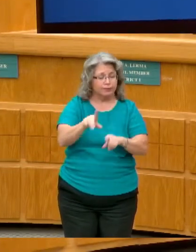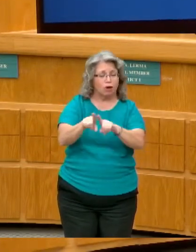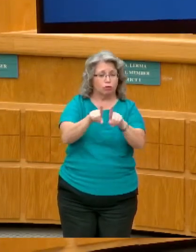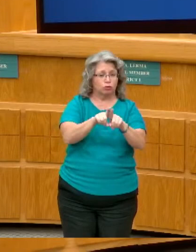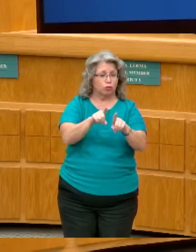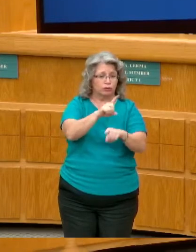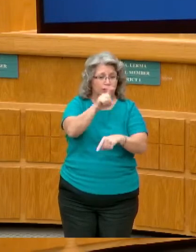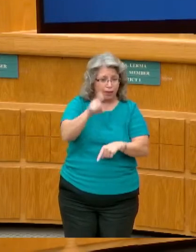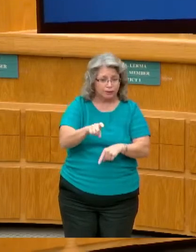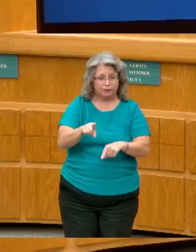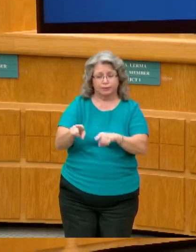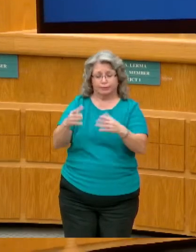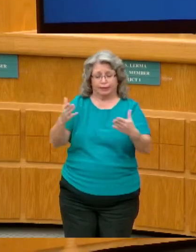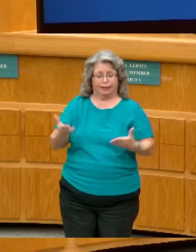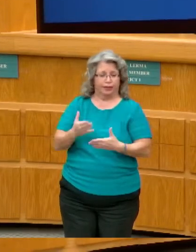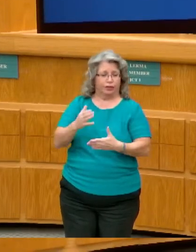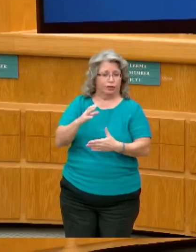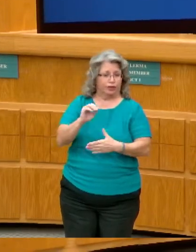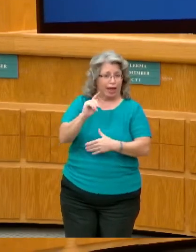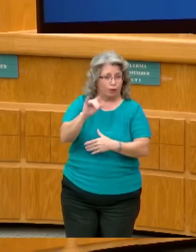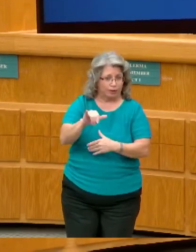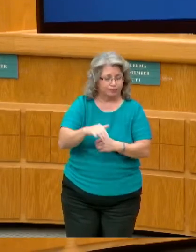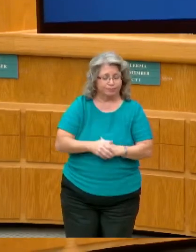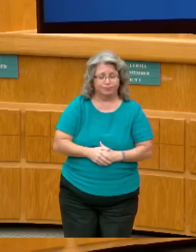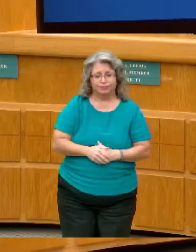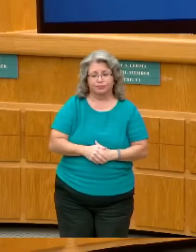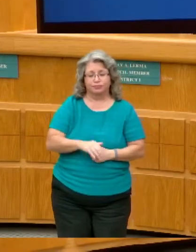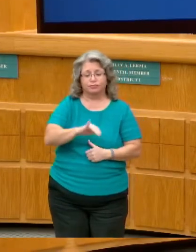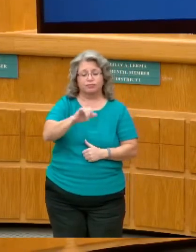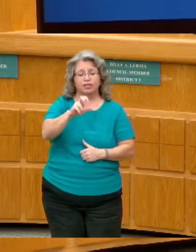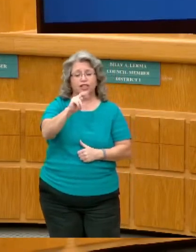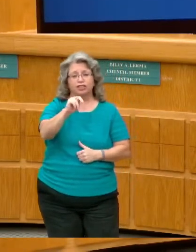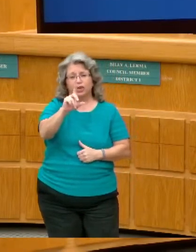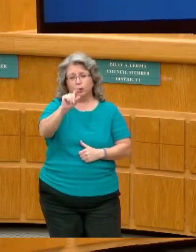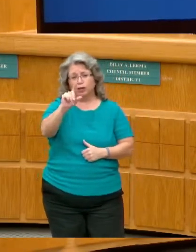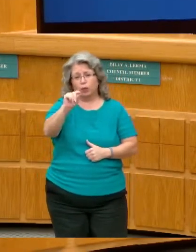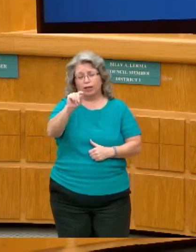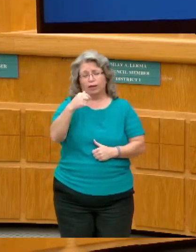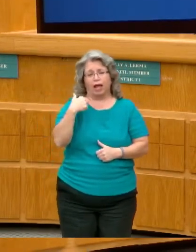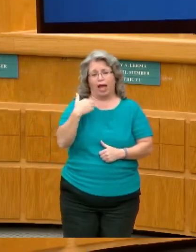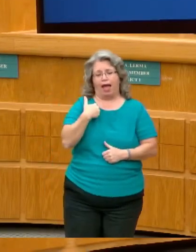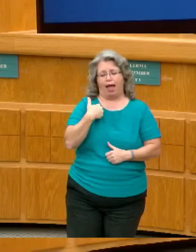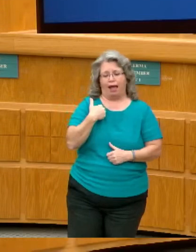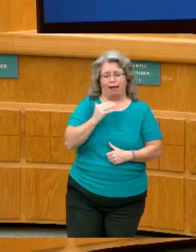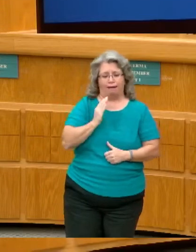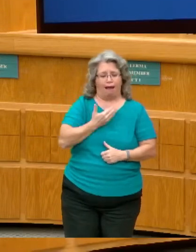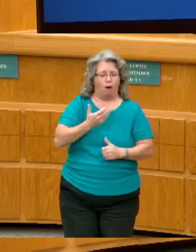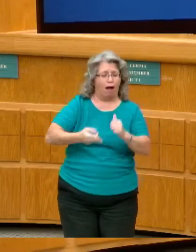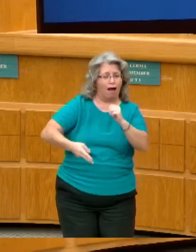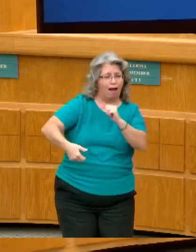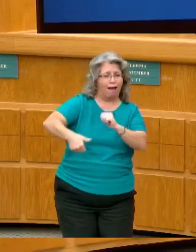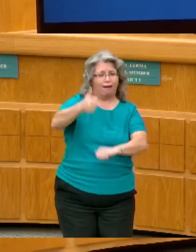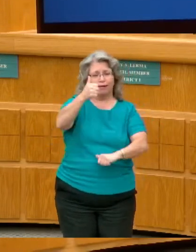County. So January the 20th, we had our highest number of positive cases, and that was at